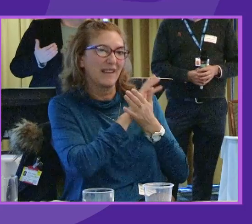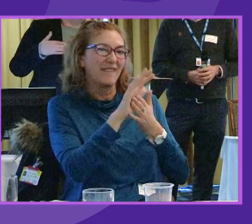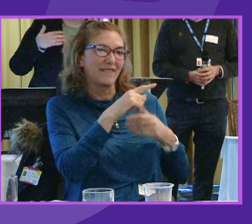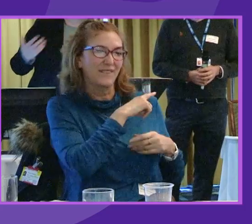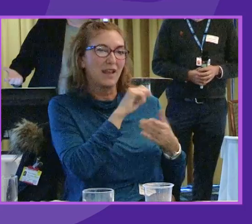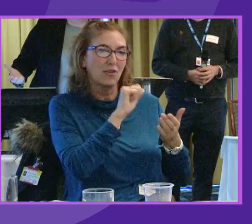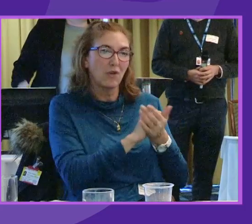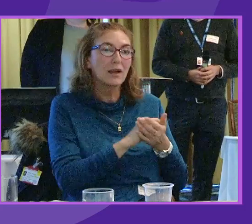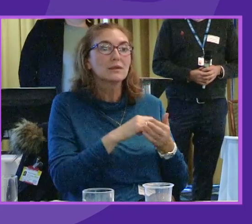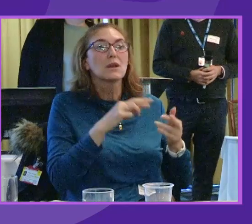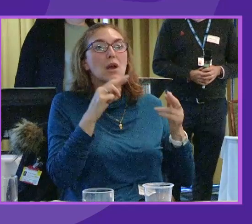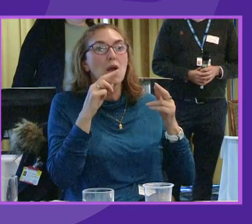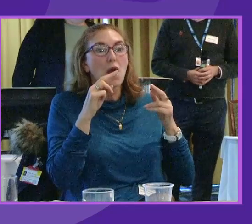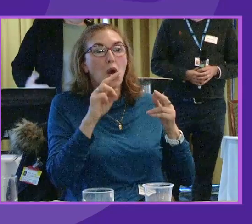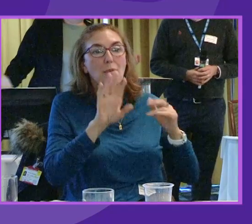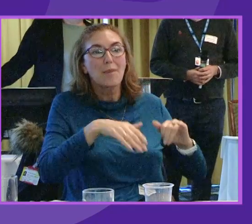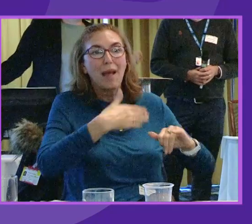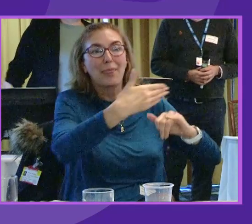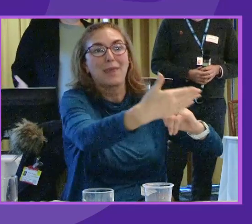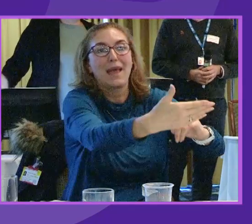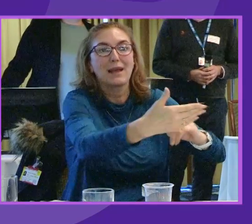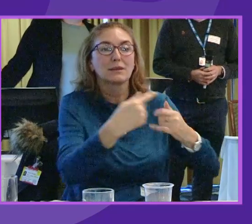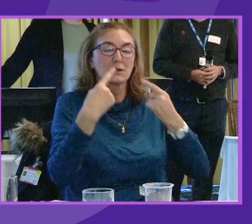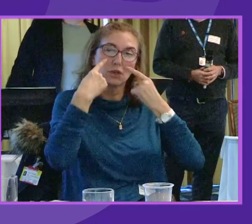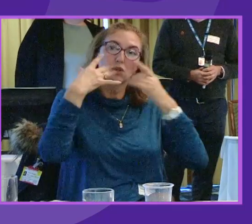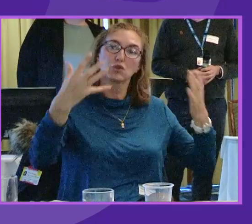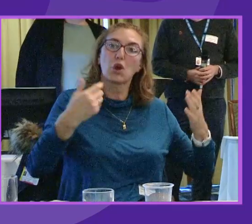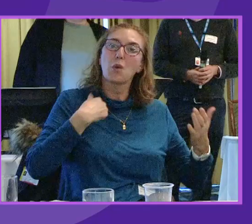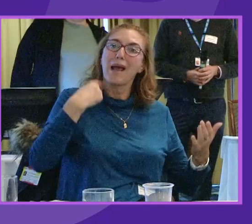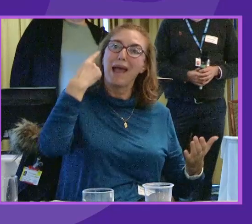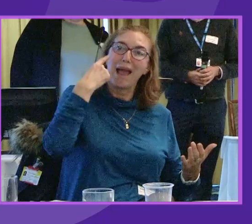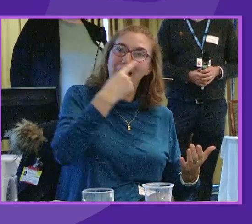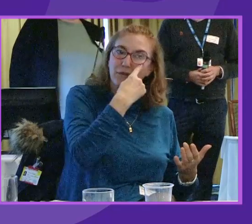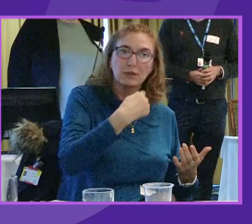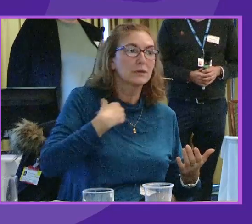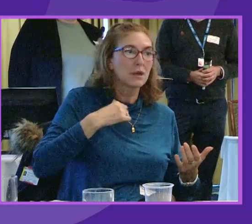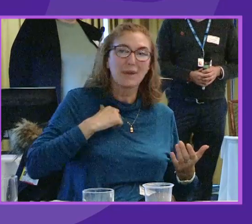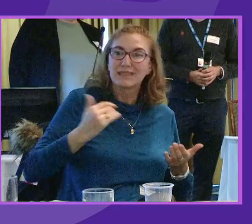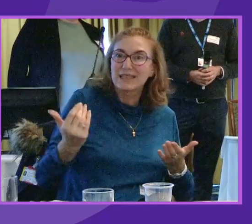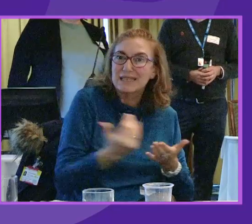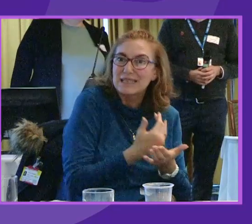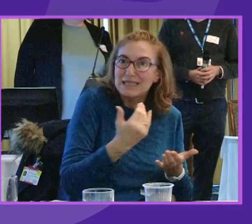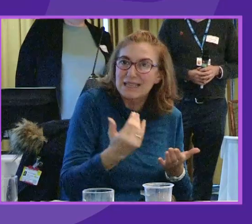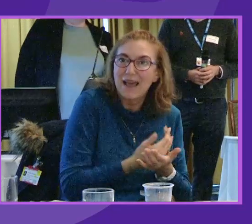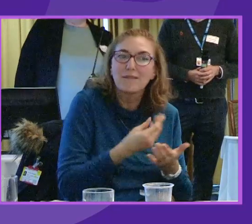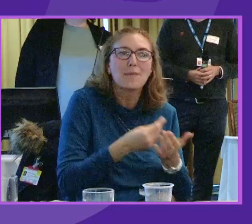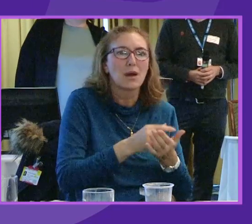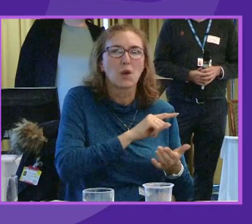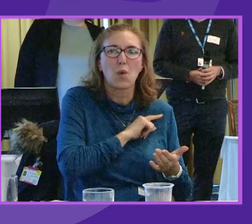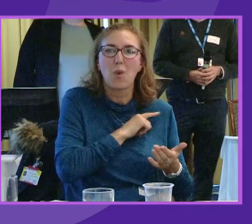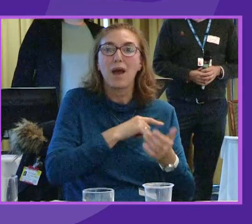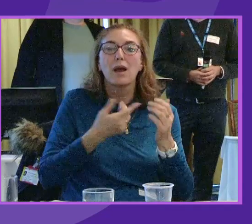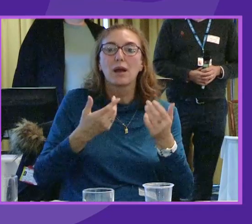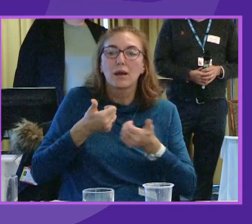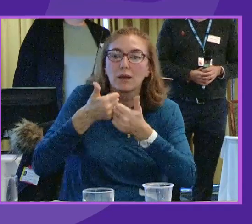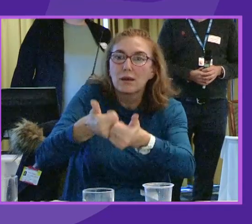the beginning. But yes, as Phil says, the opportunity will be to be able to evidence that we've created cashable savings in the system by preventing